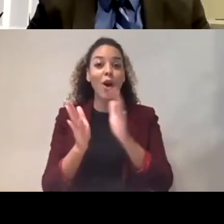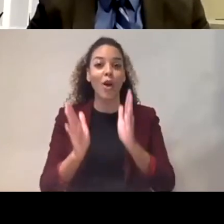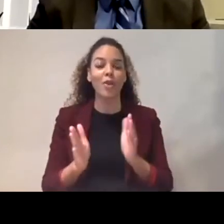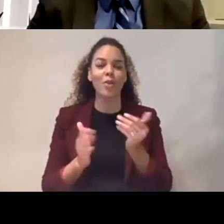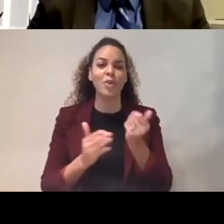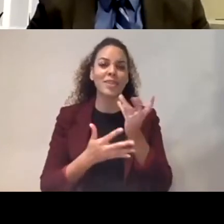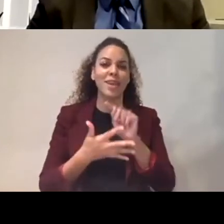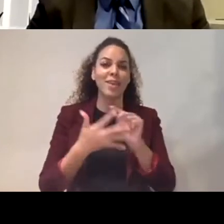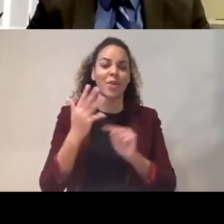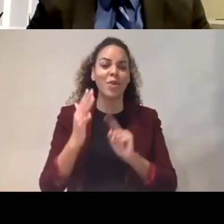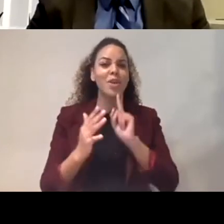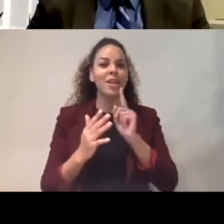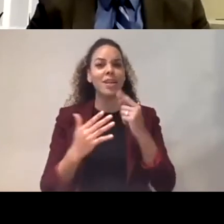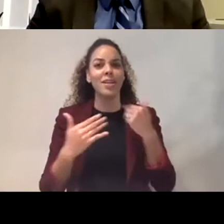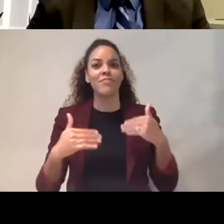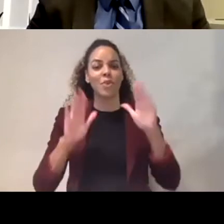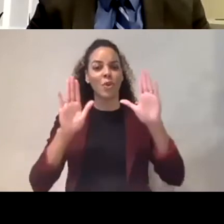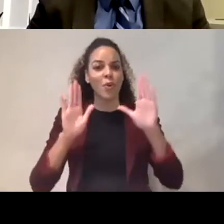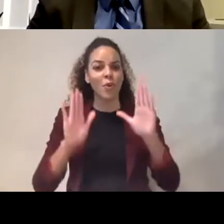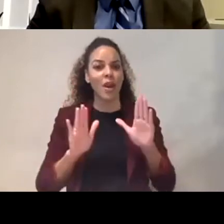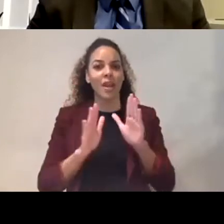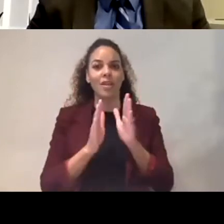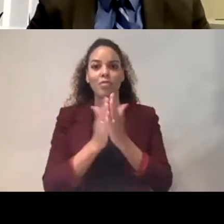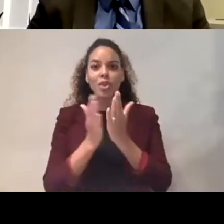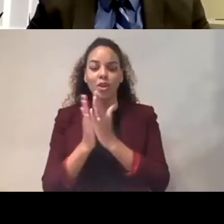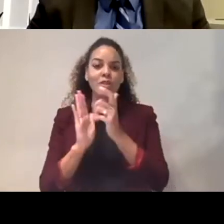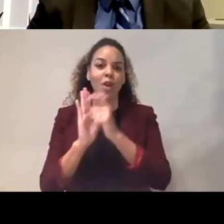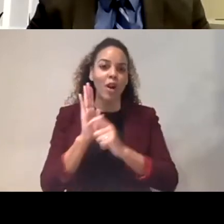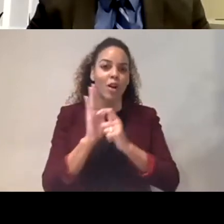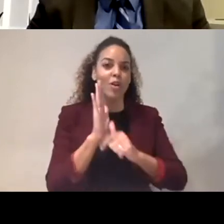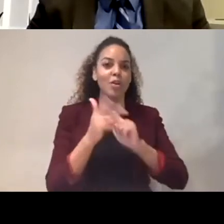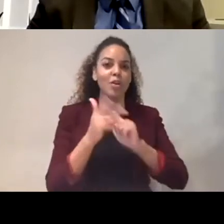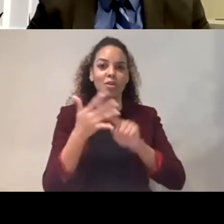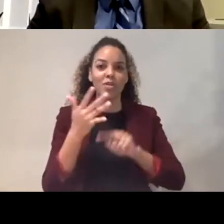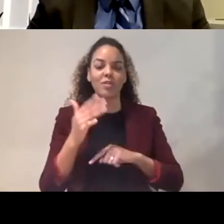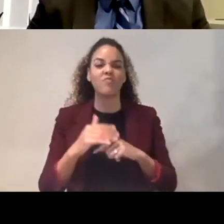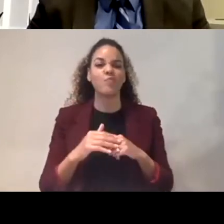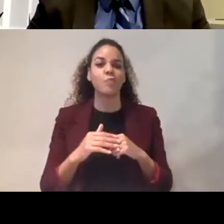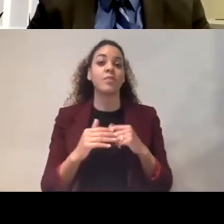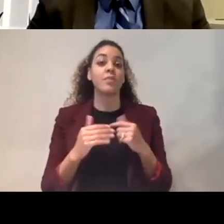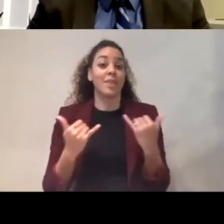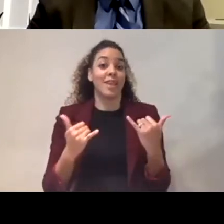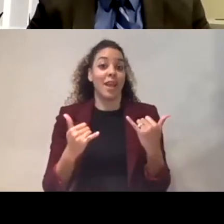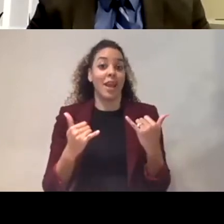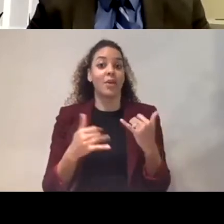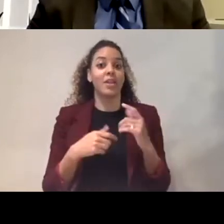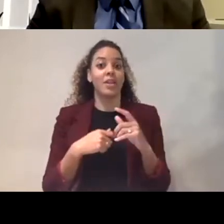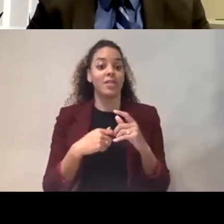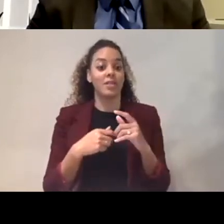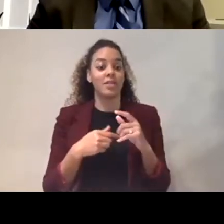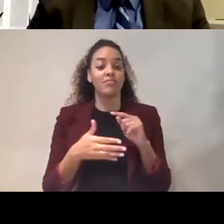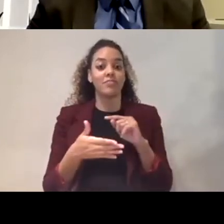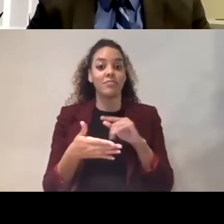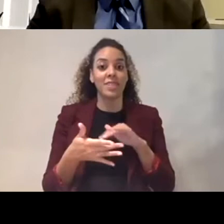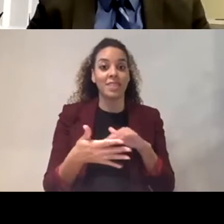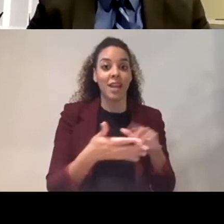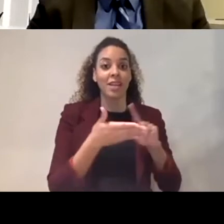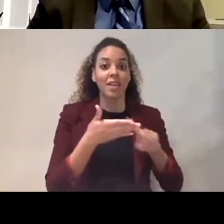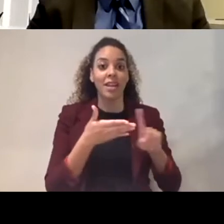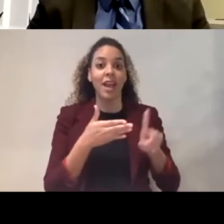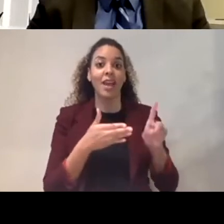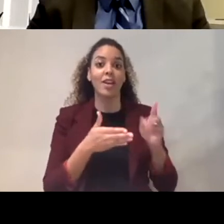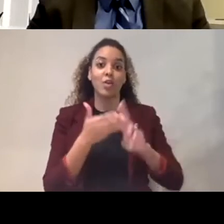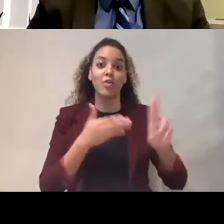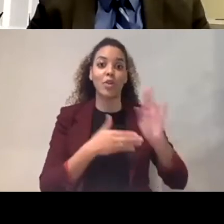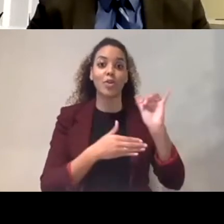pieces on the future of work, and has been wrapping up some additional studies at George Mason University. So Shane, thank you so much for joining